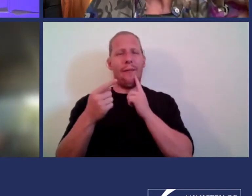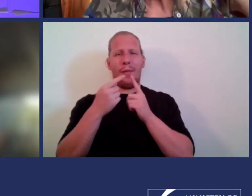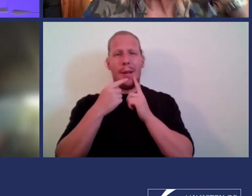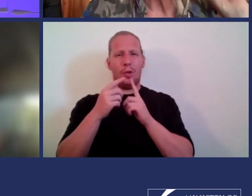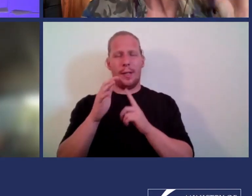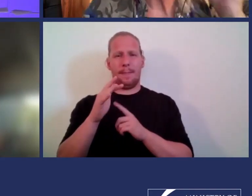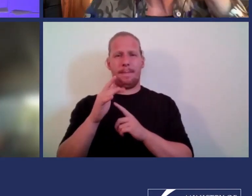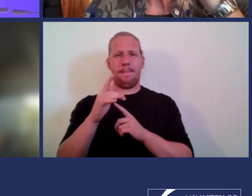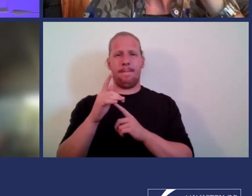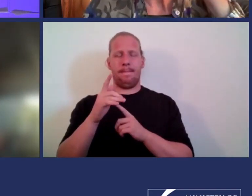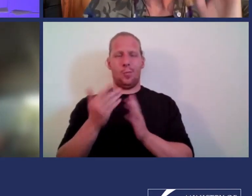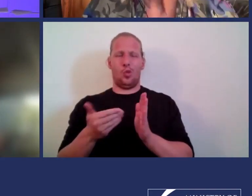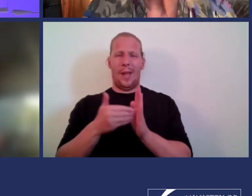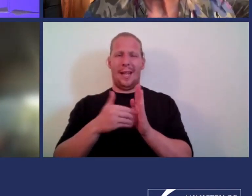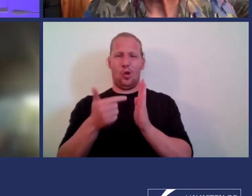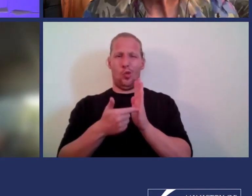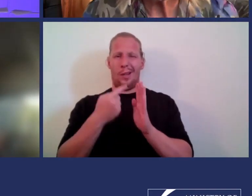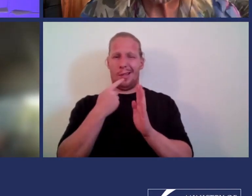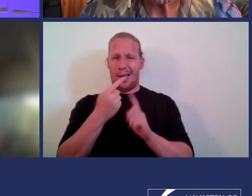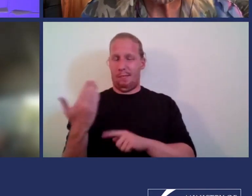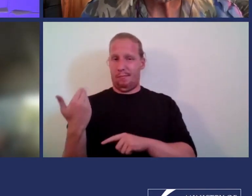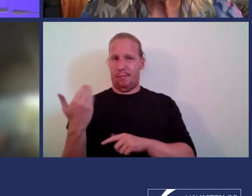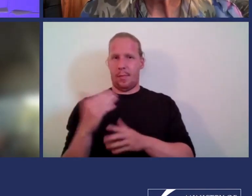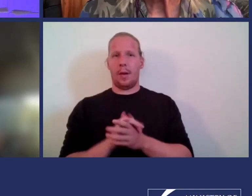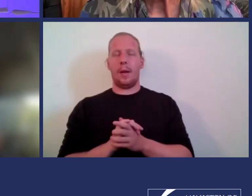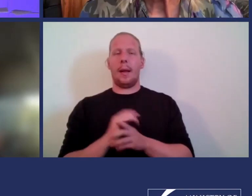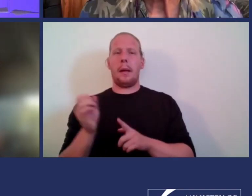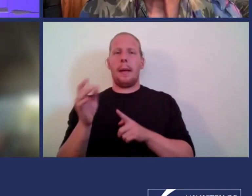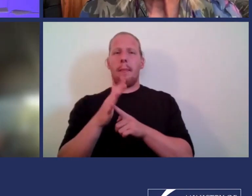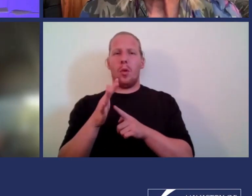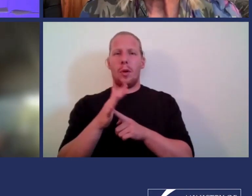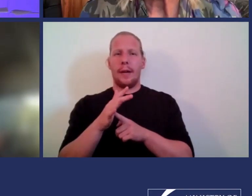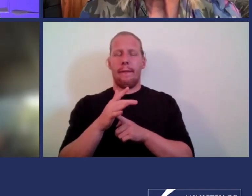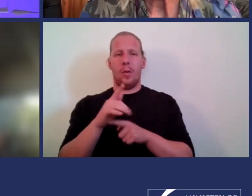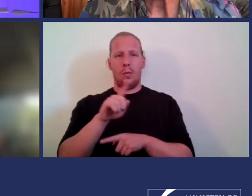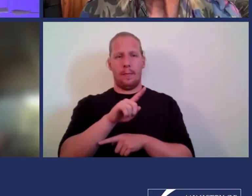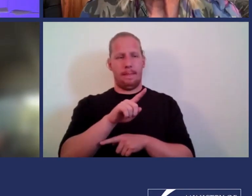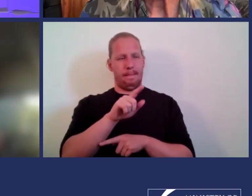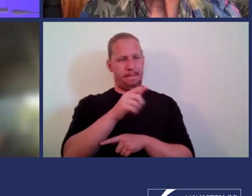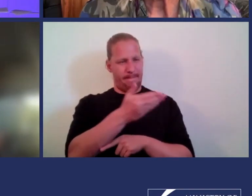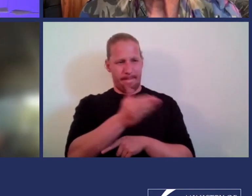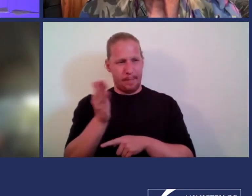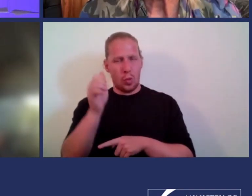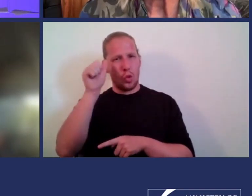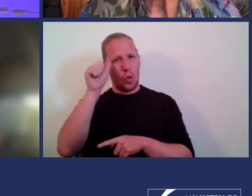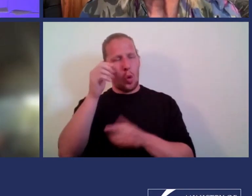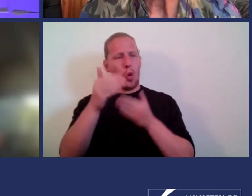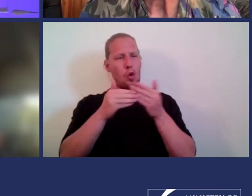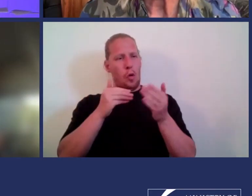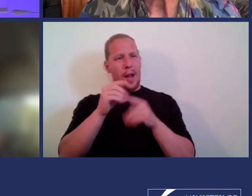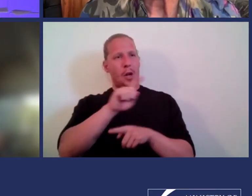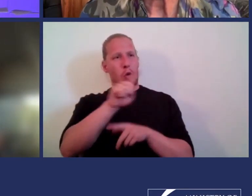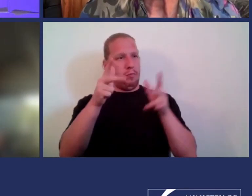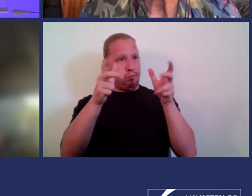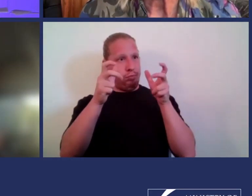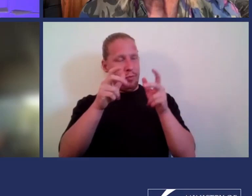Just to build on what Teuila's saying, I think it's important for people to know, no matter what you've heard from Facebook or elsewhere,